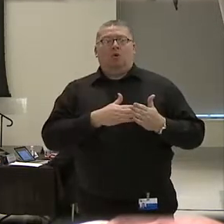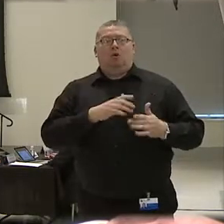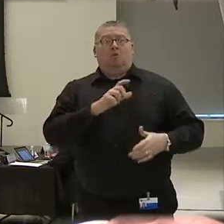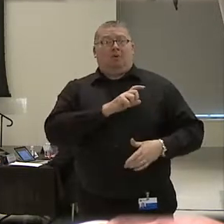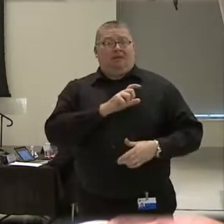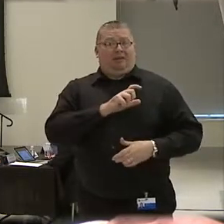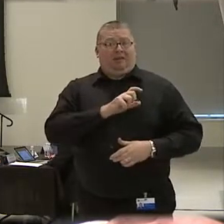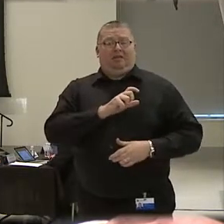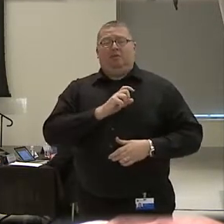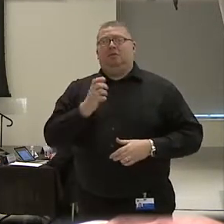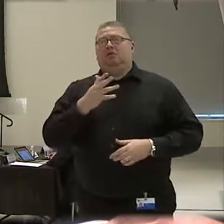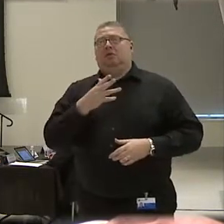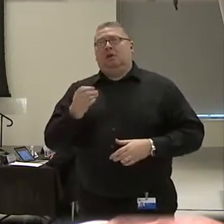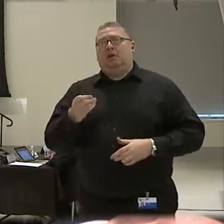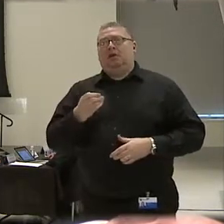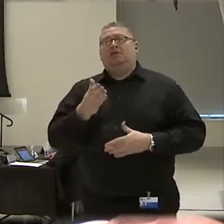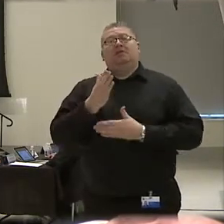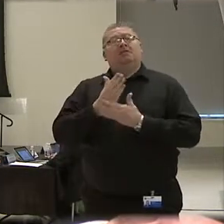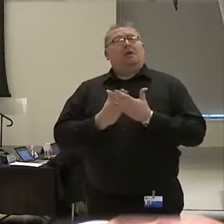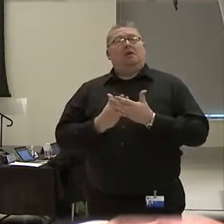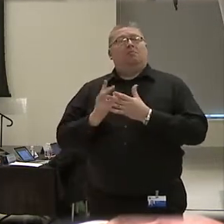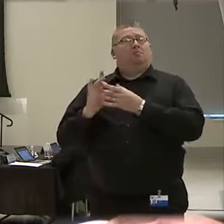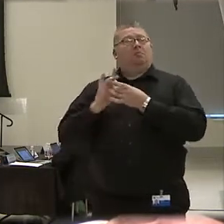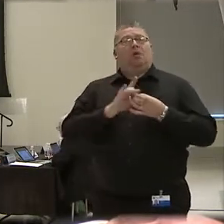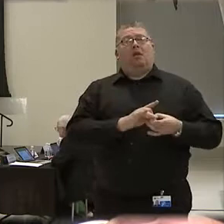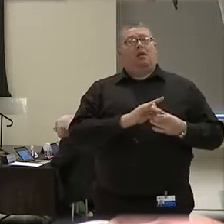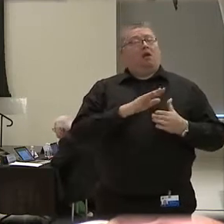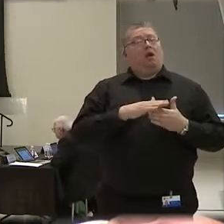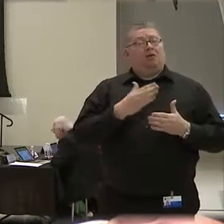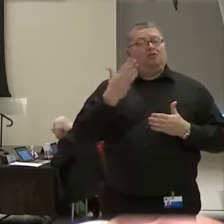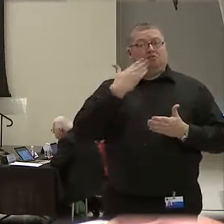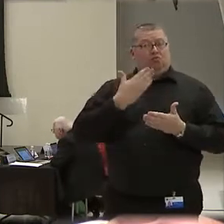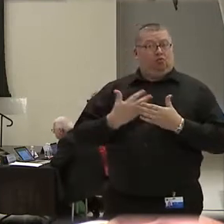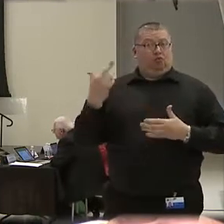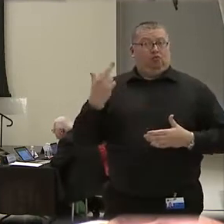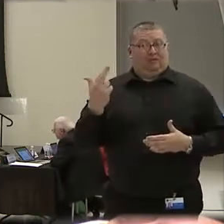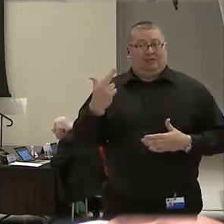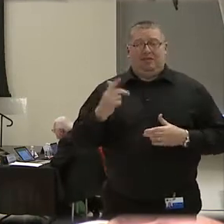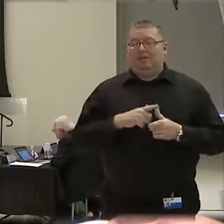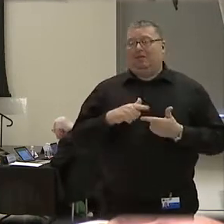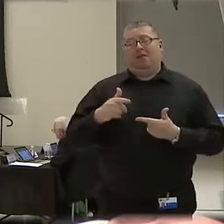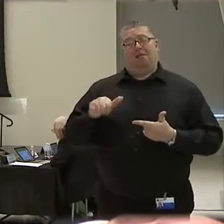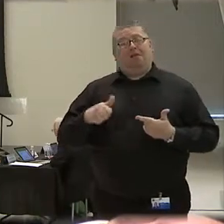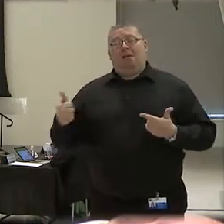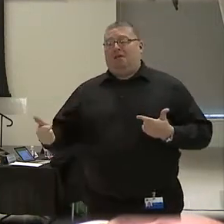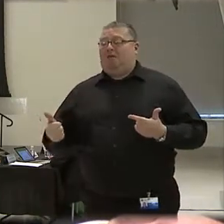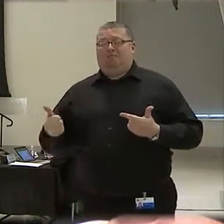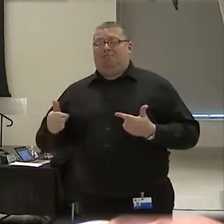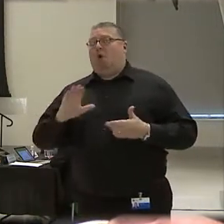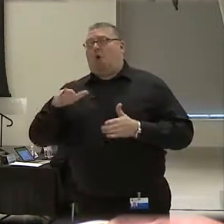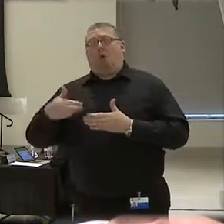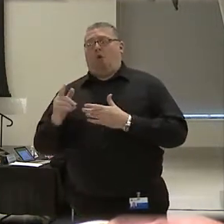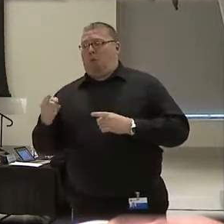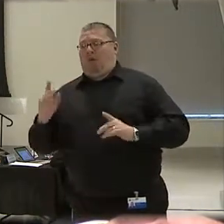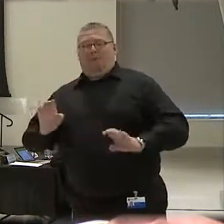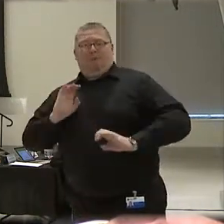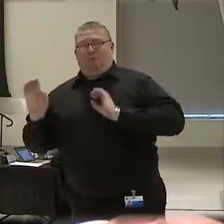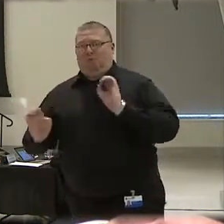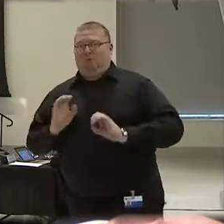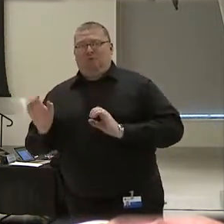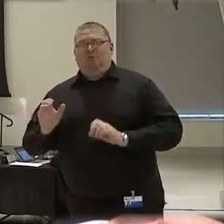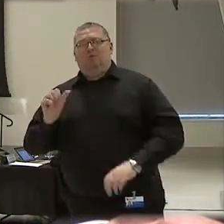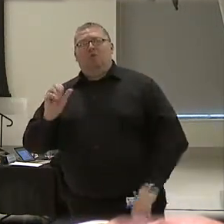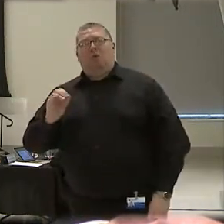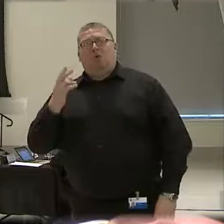it is based on fact, and some of it is based on emotion. And so